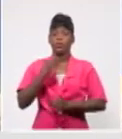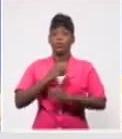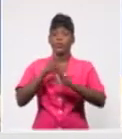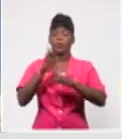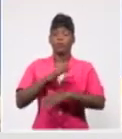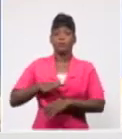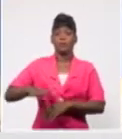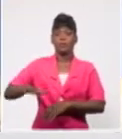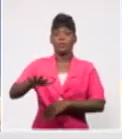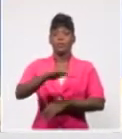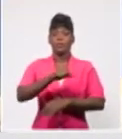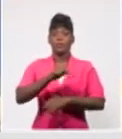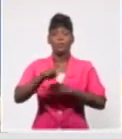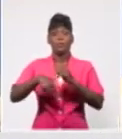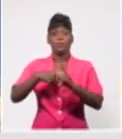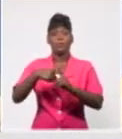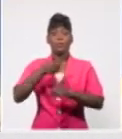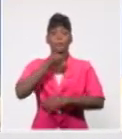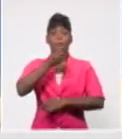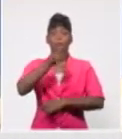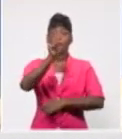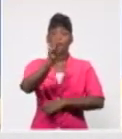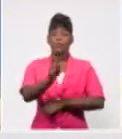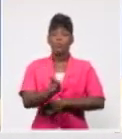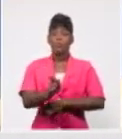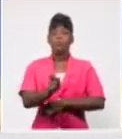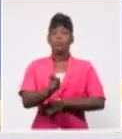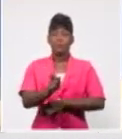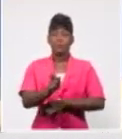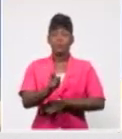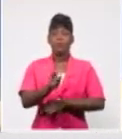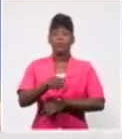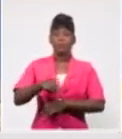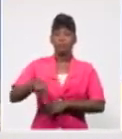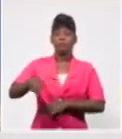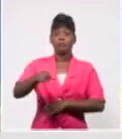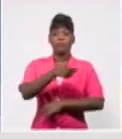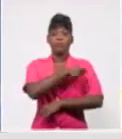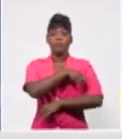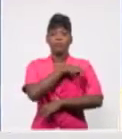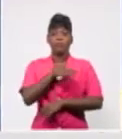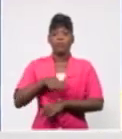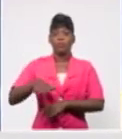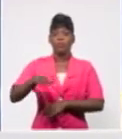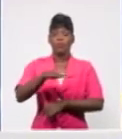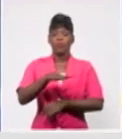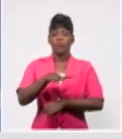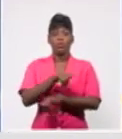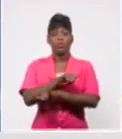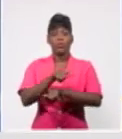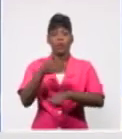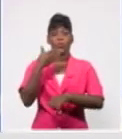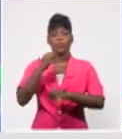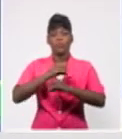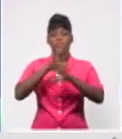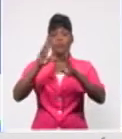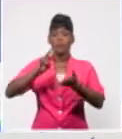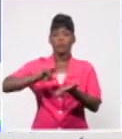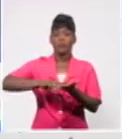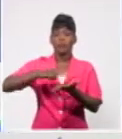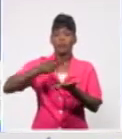Good morning to everyone, to Lazaro who joined us today, to the sign language interpreter, and the audience who listens to us every